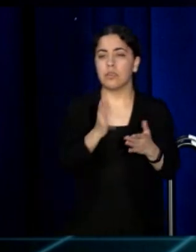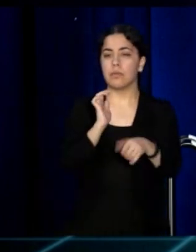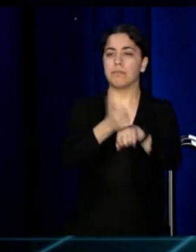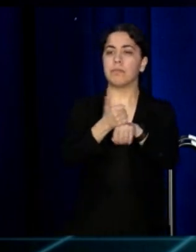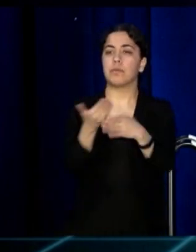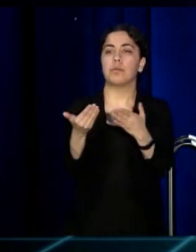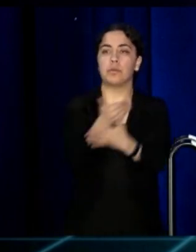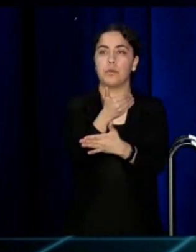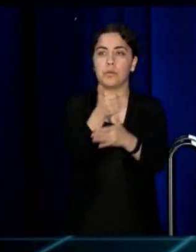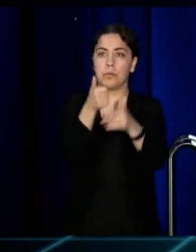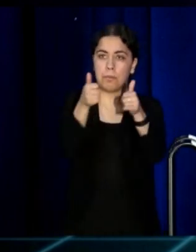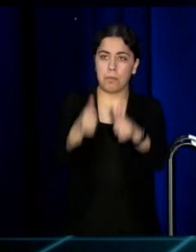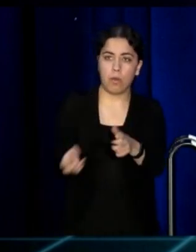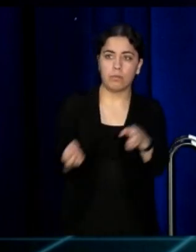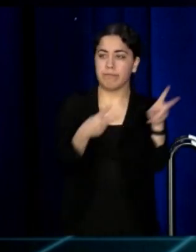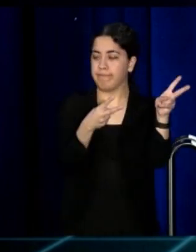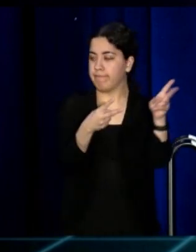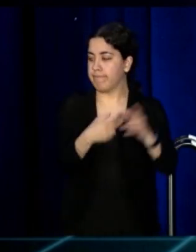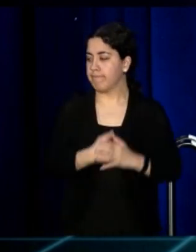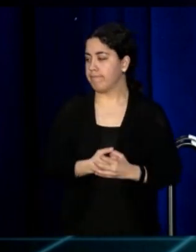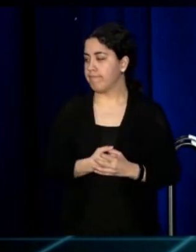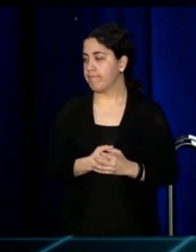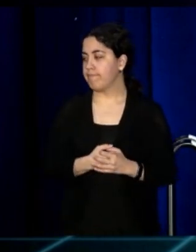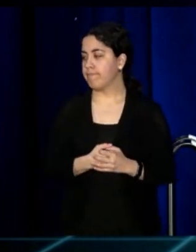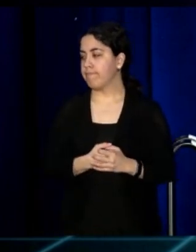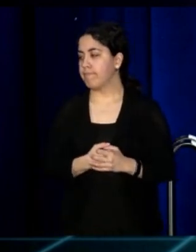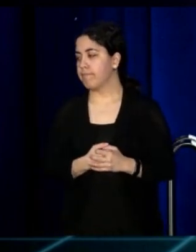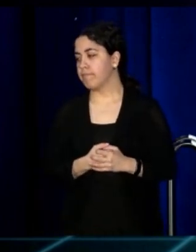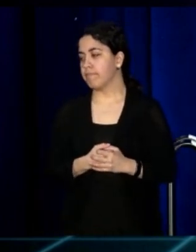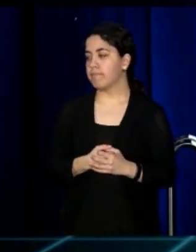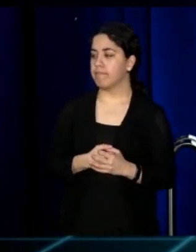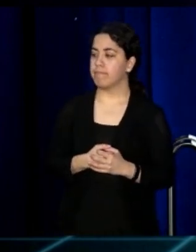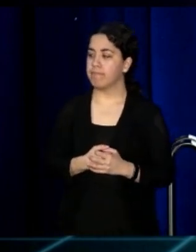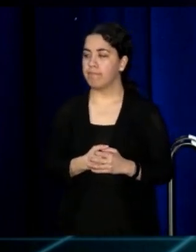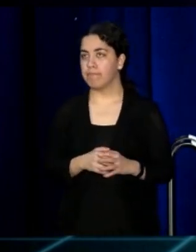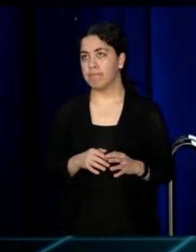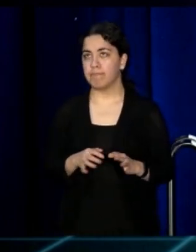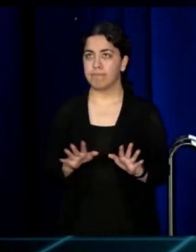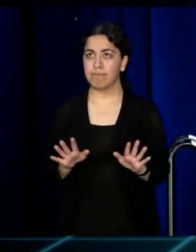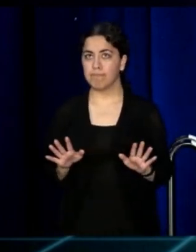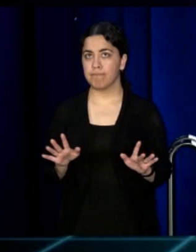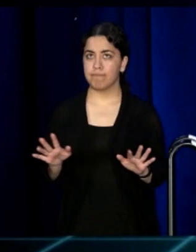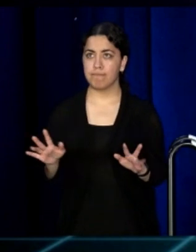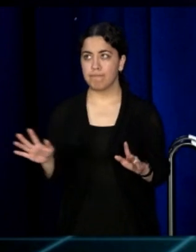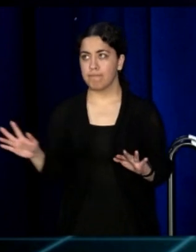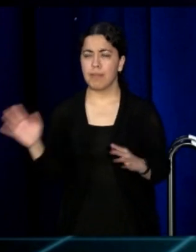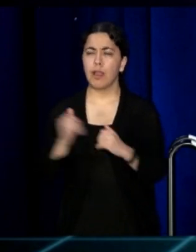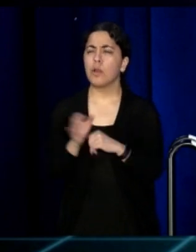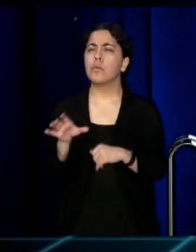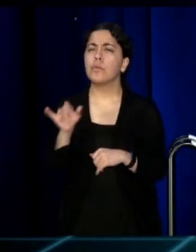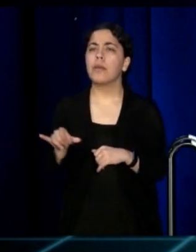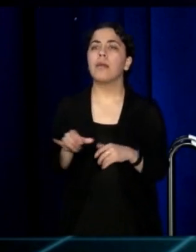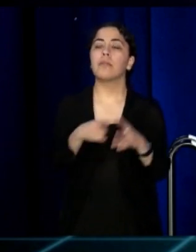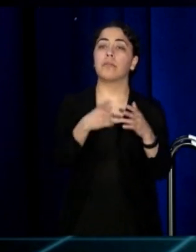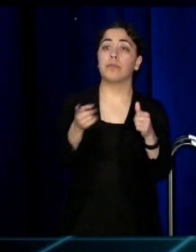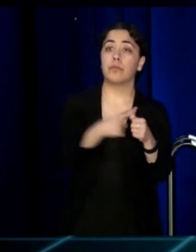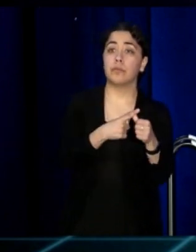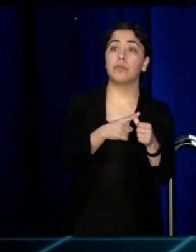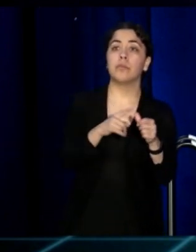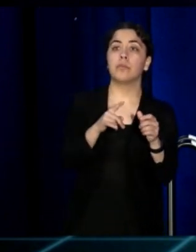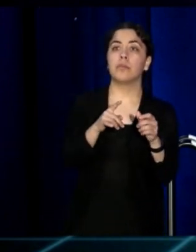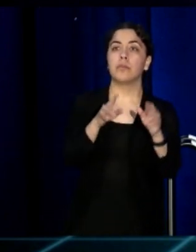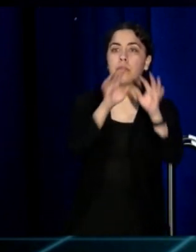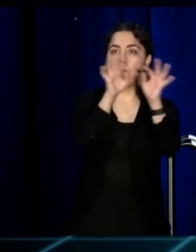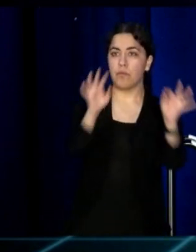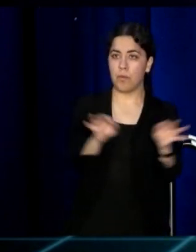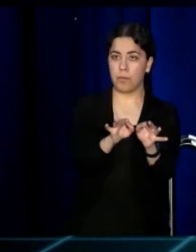new post. And let's see, this is working. So how do we do that? We do this with a form, and we